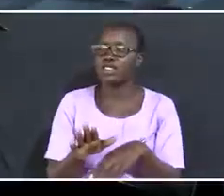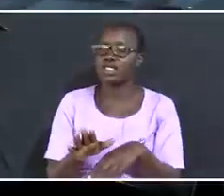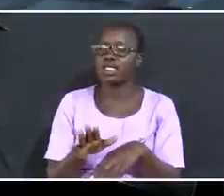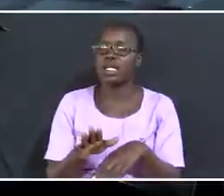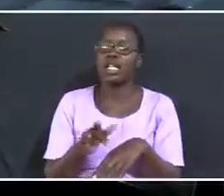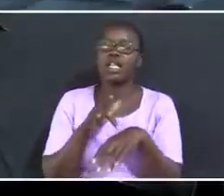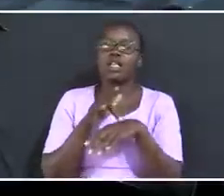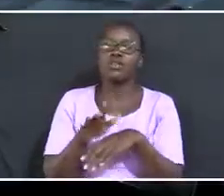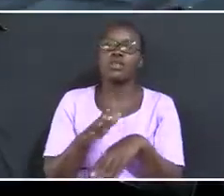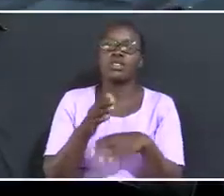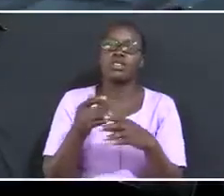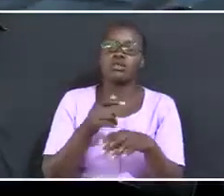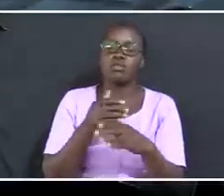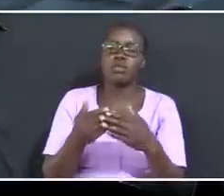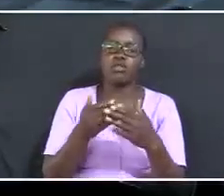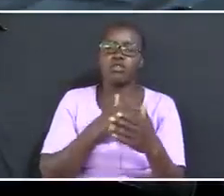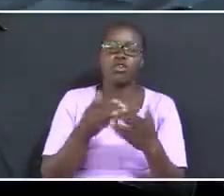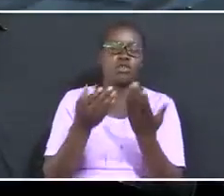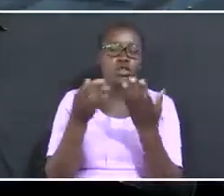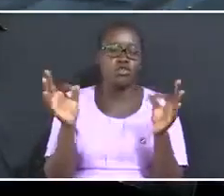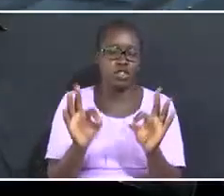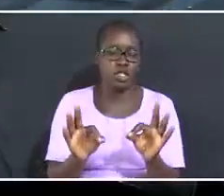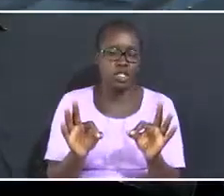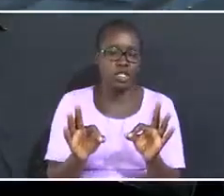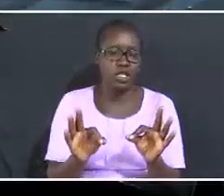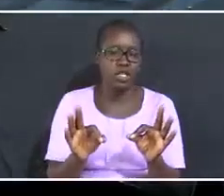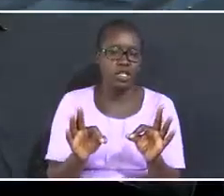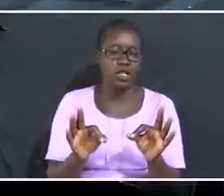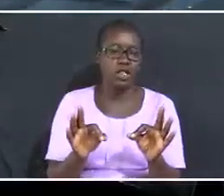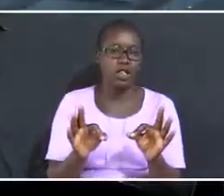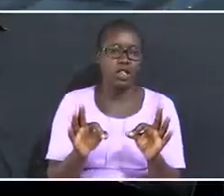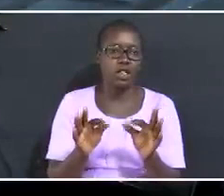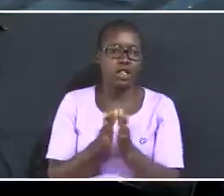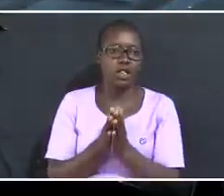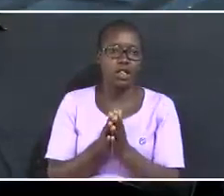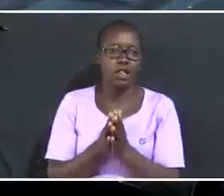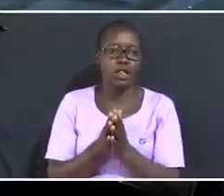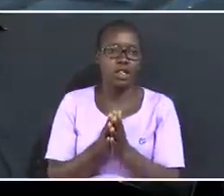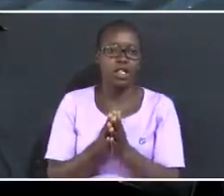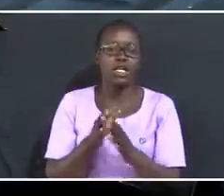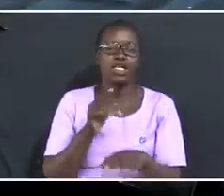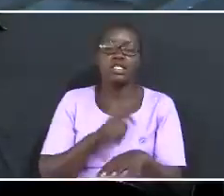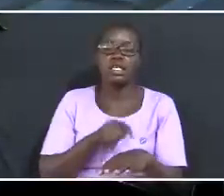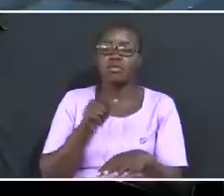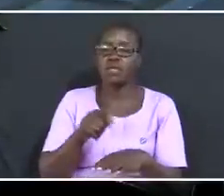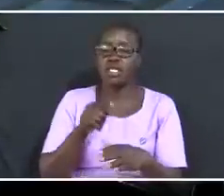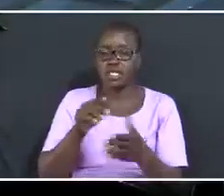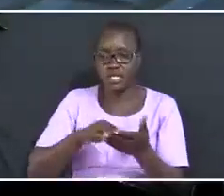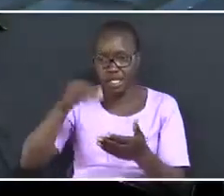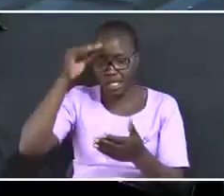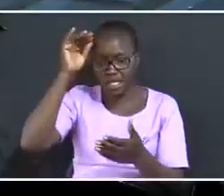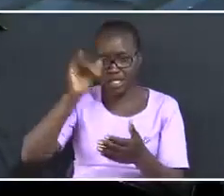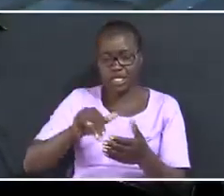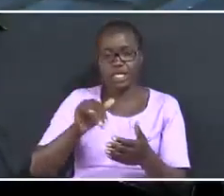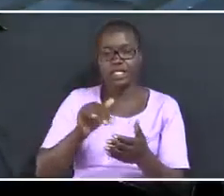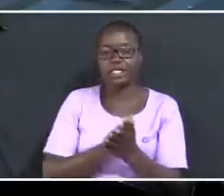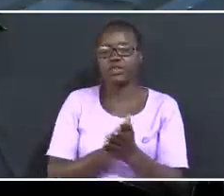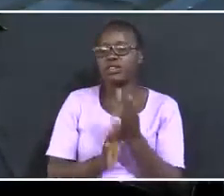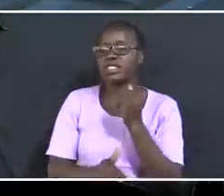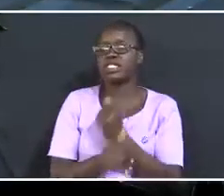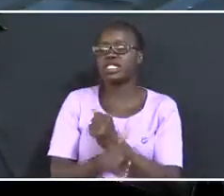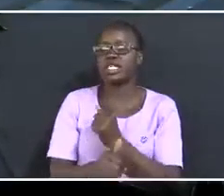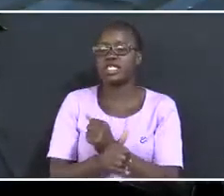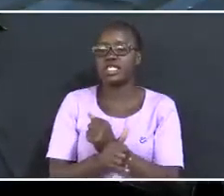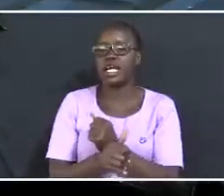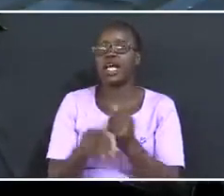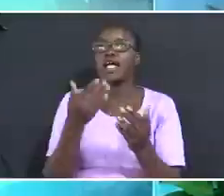when he thought he was free, actually, that is when he discovered it was disastrous.